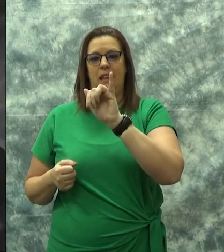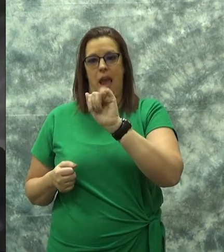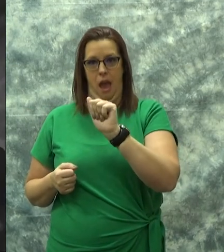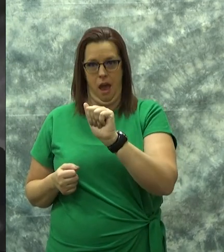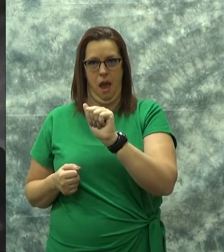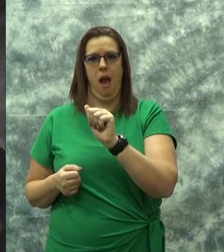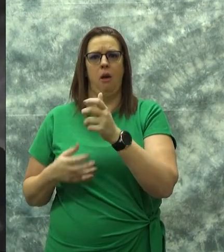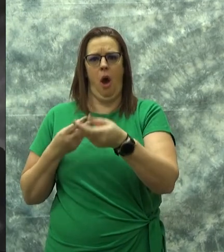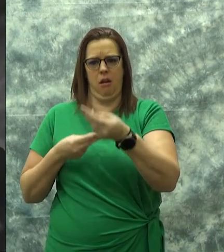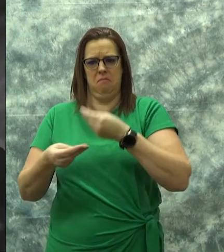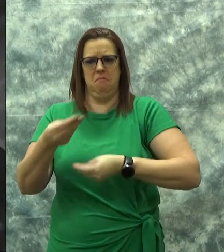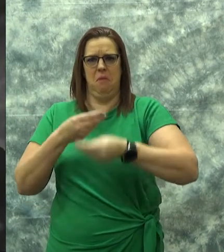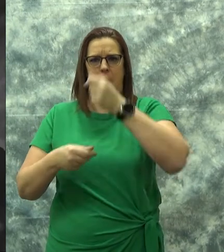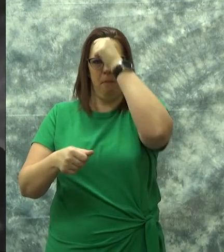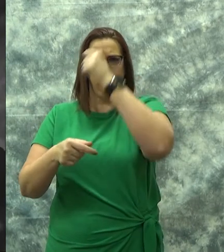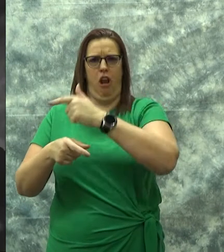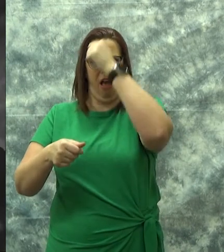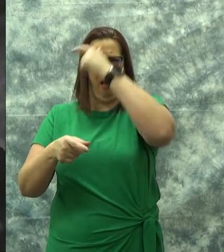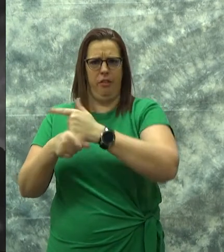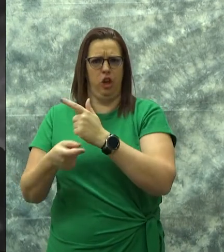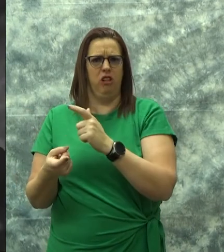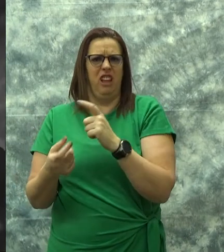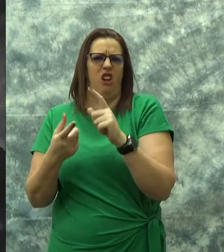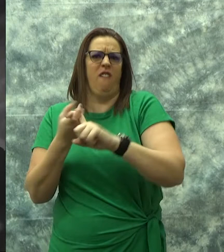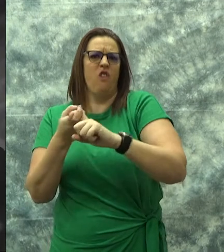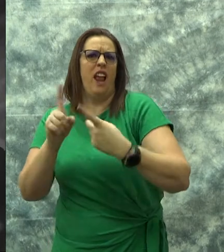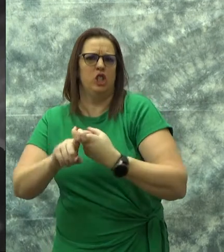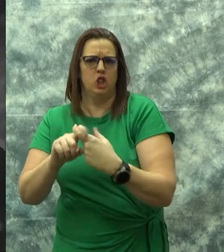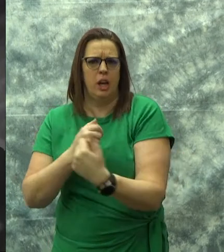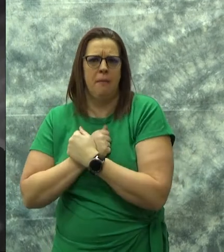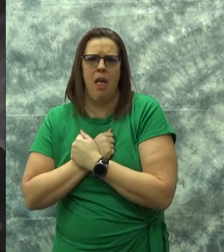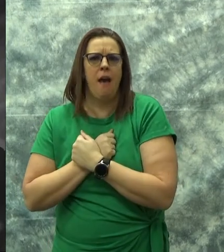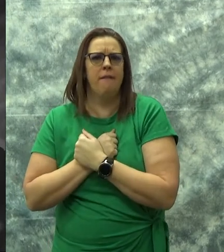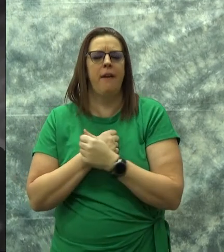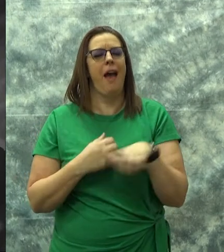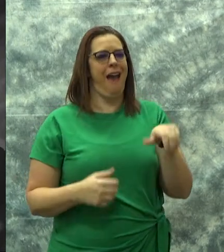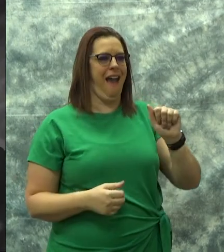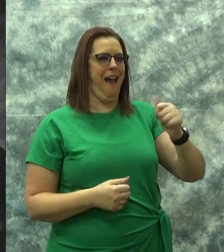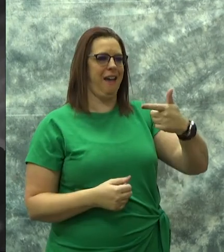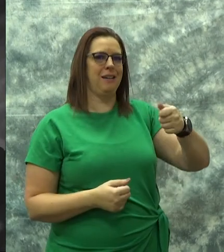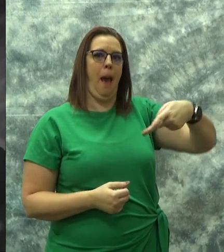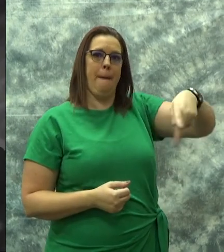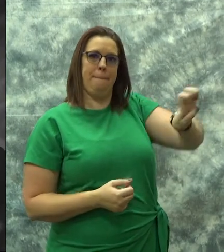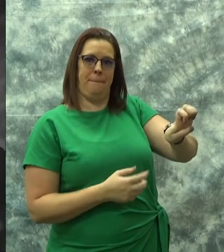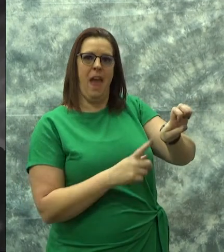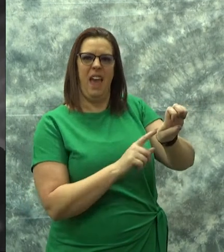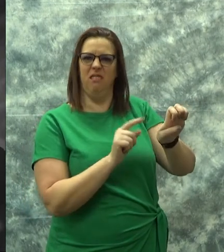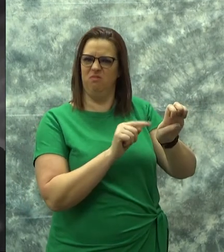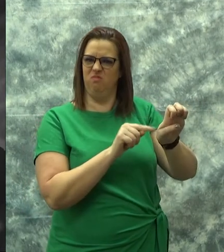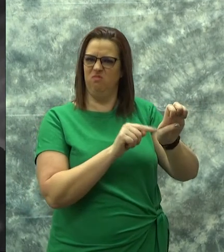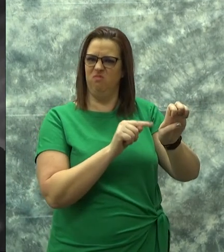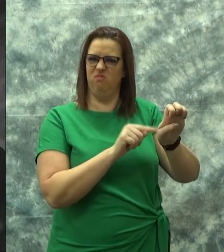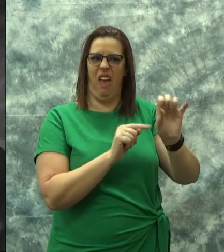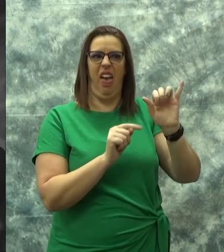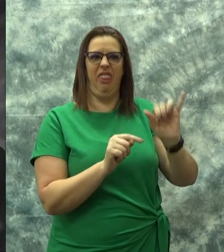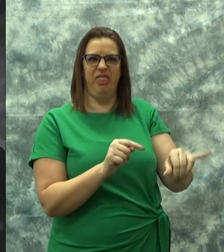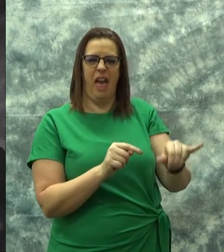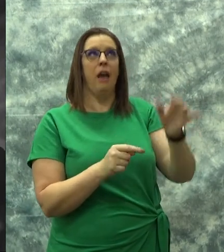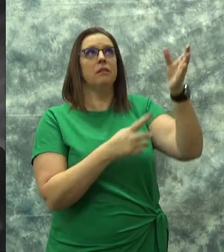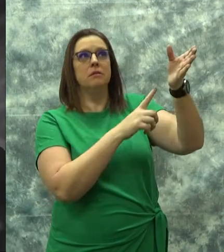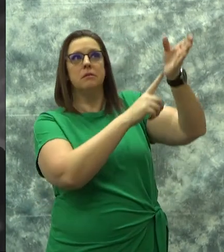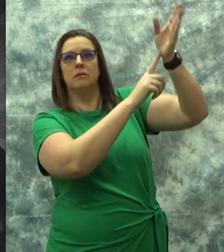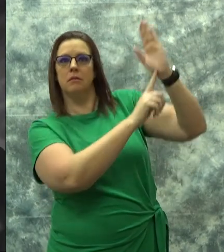philia, a sort of reciprocal love between personal friends, but it is agape, which